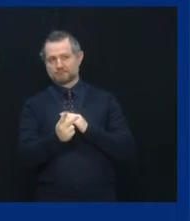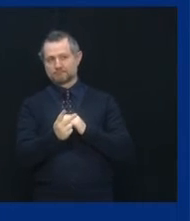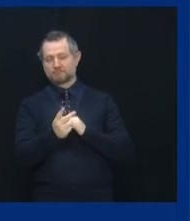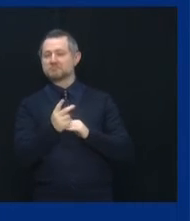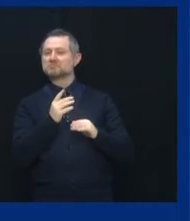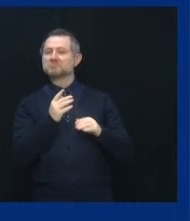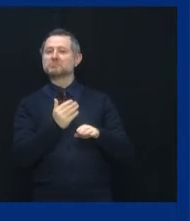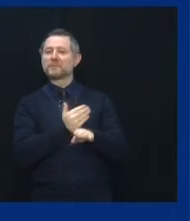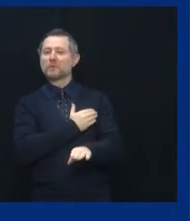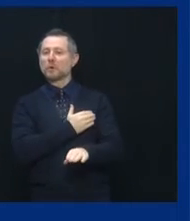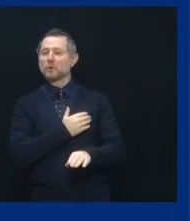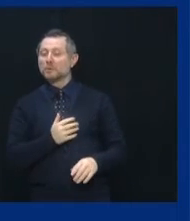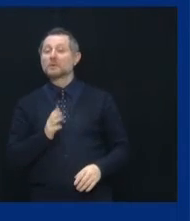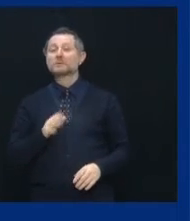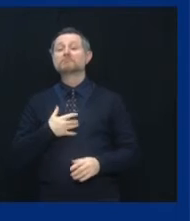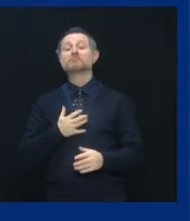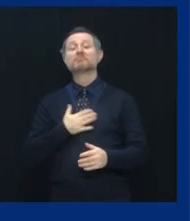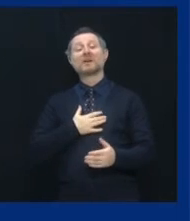simple.